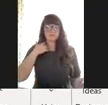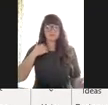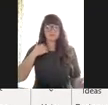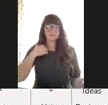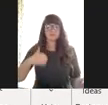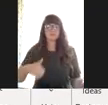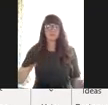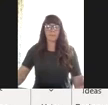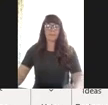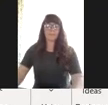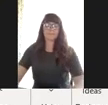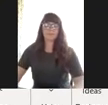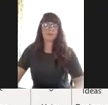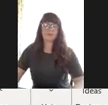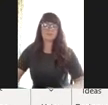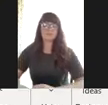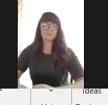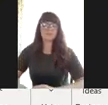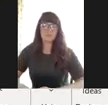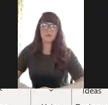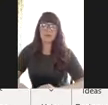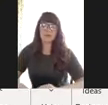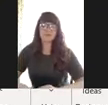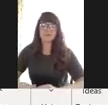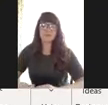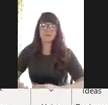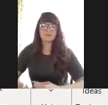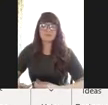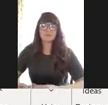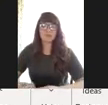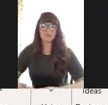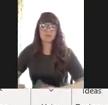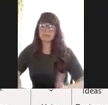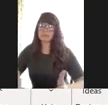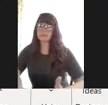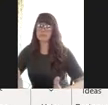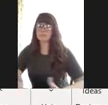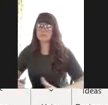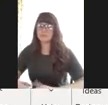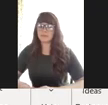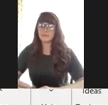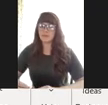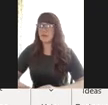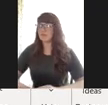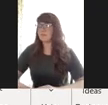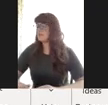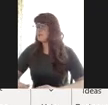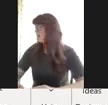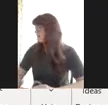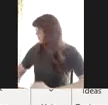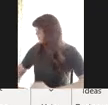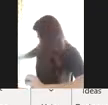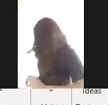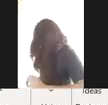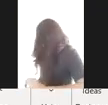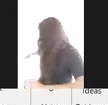Okay. Sounds good to me. Okay. Hopefully. 5-9. Maybe. Okay.